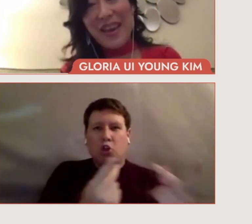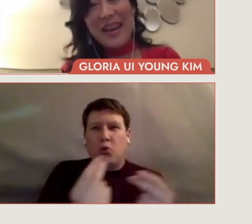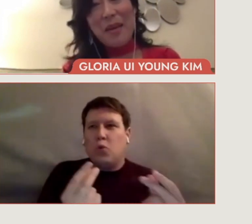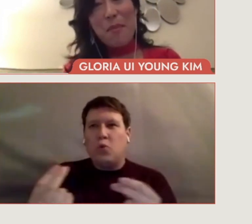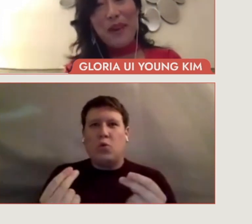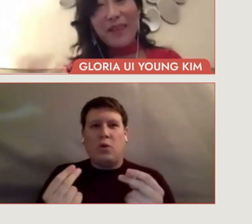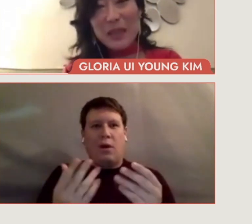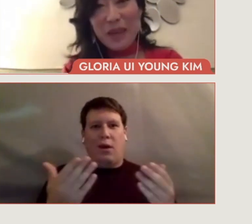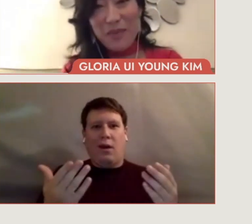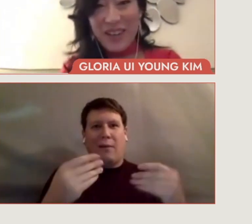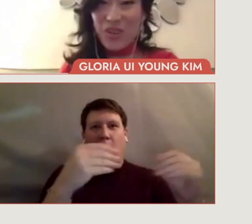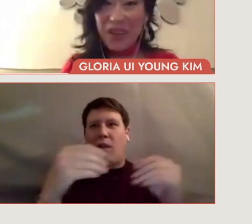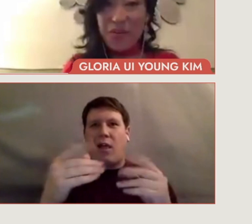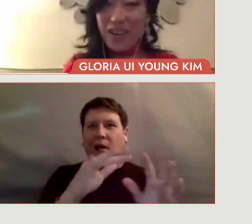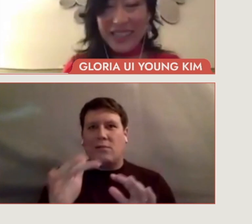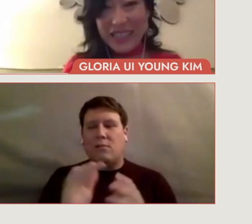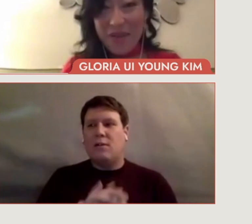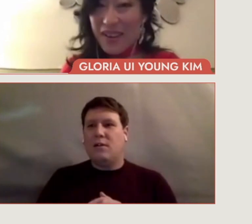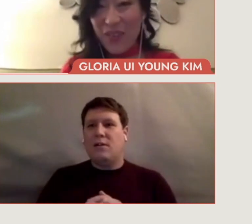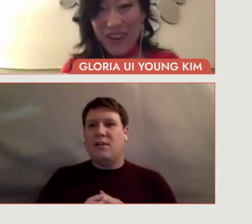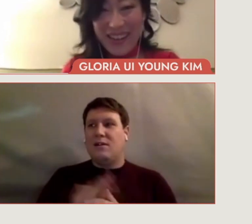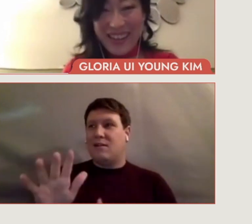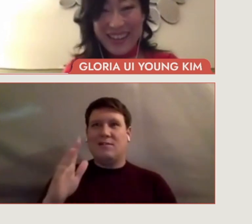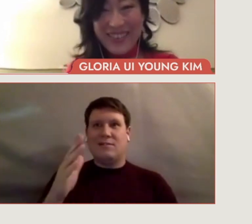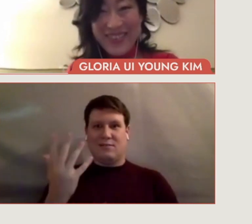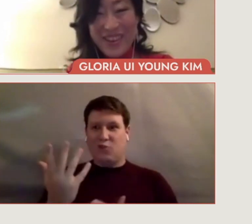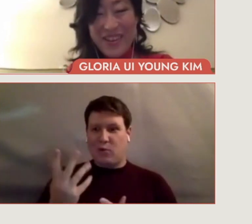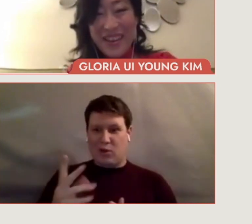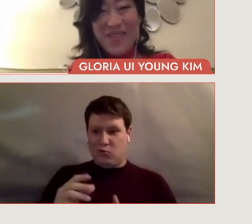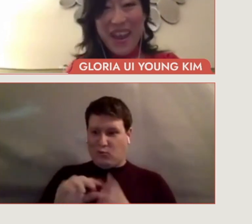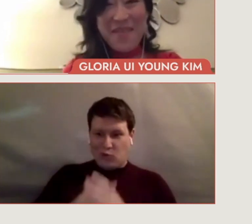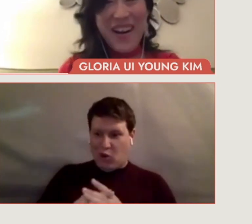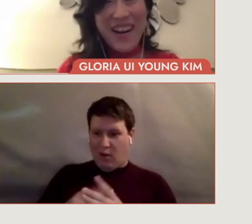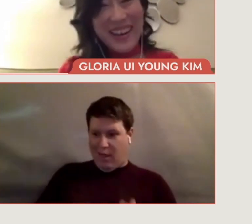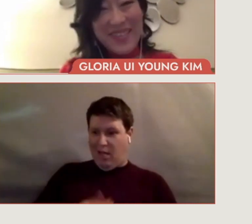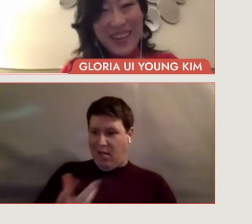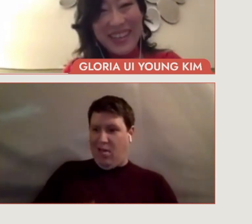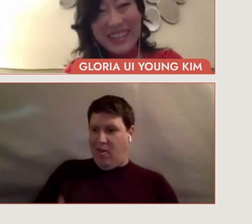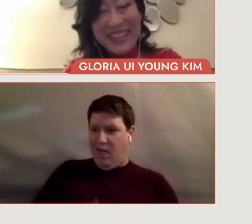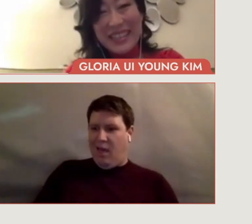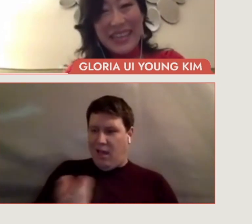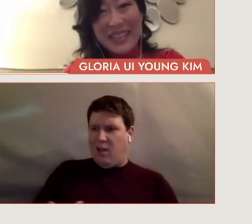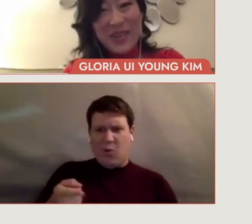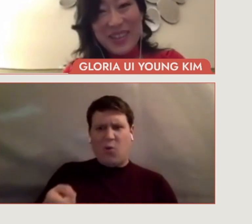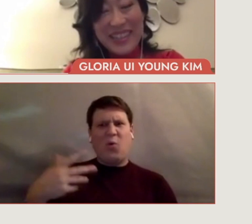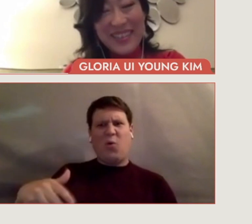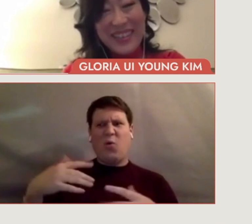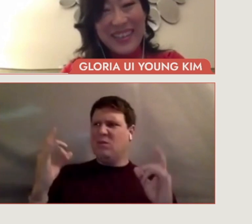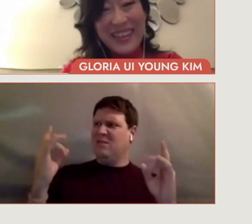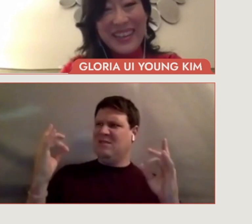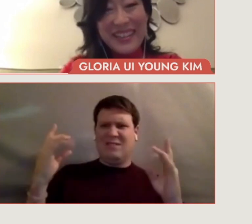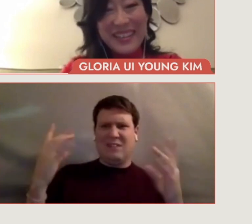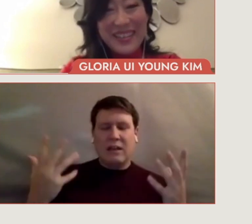like embarrassment because you're like, where is this coming from? Who am I that I'm writing these insane stories?